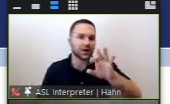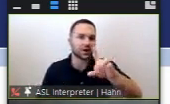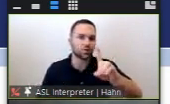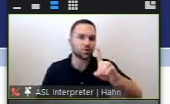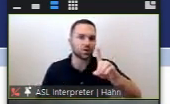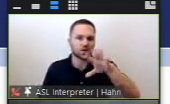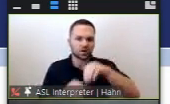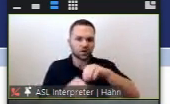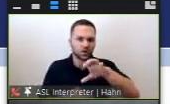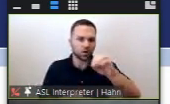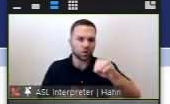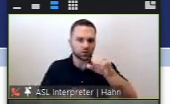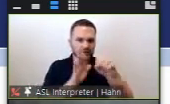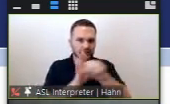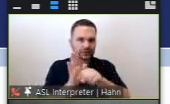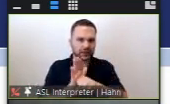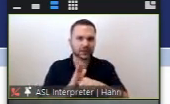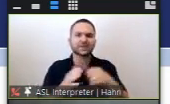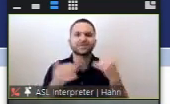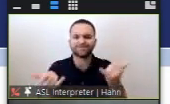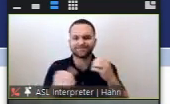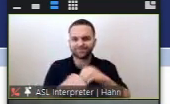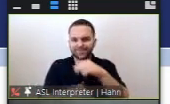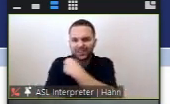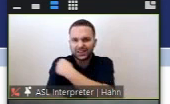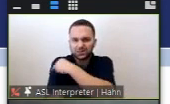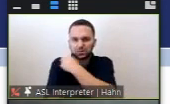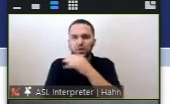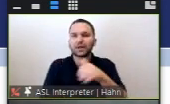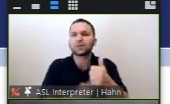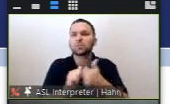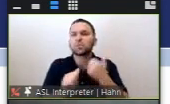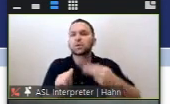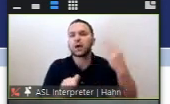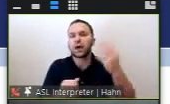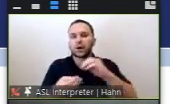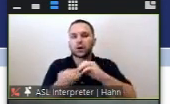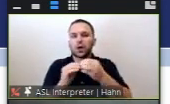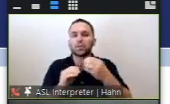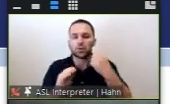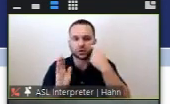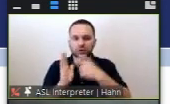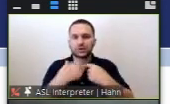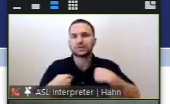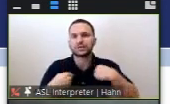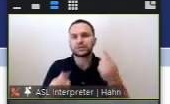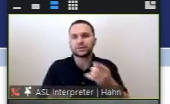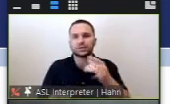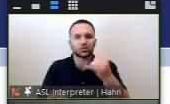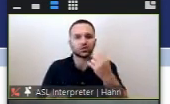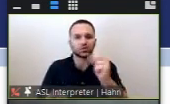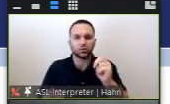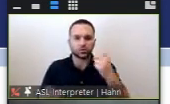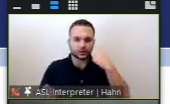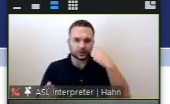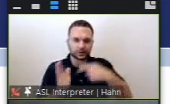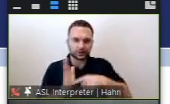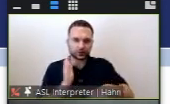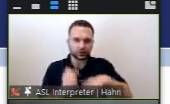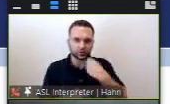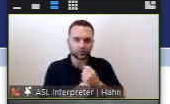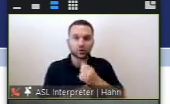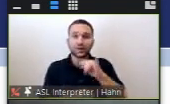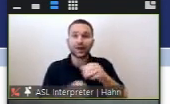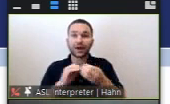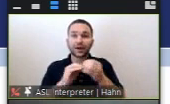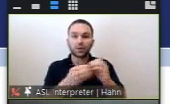currently in the hospital. That is the highest number that we have seen since January. So that number corresponds to the numbers